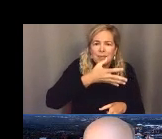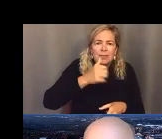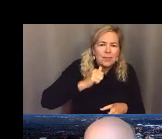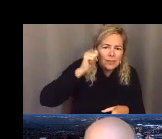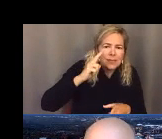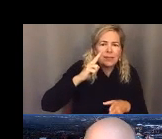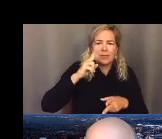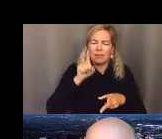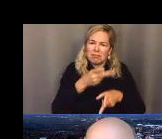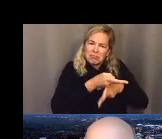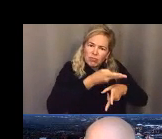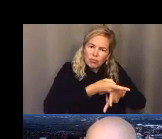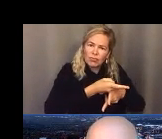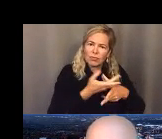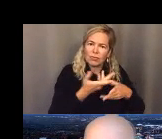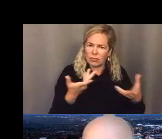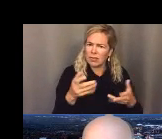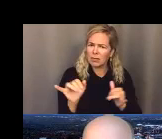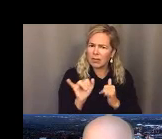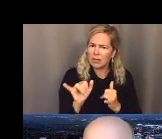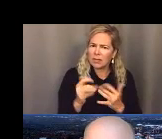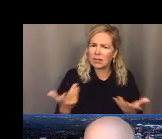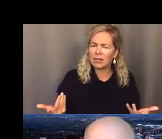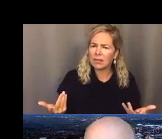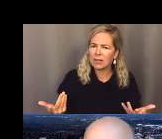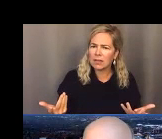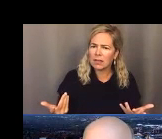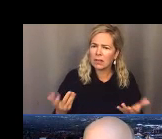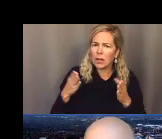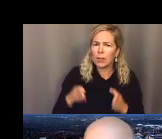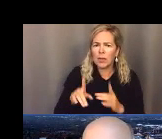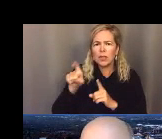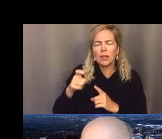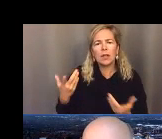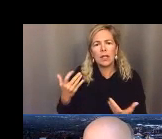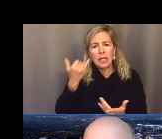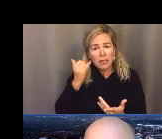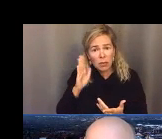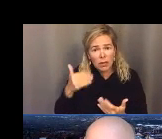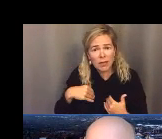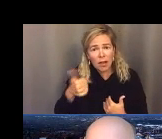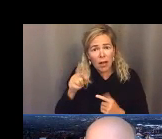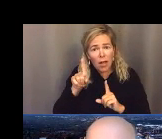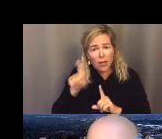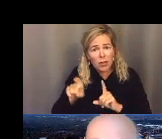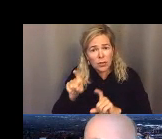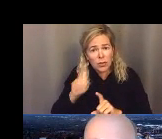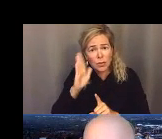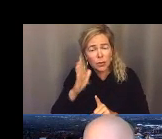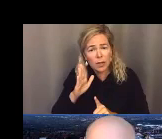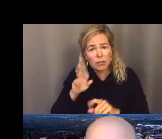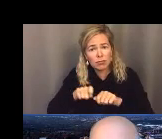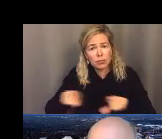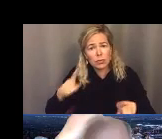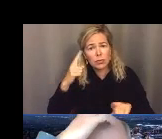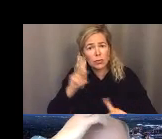burdens as well. And so one person asks if there will be another survey that will be sent out for people who do